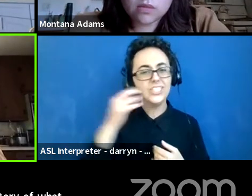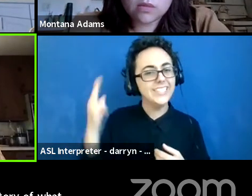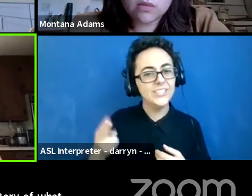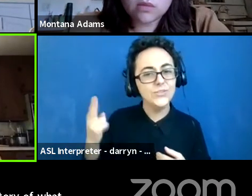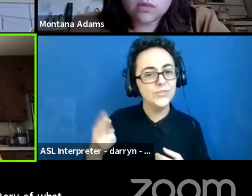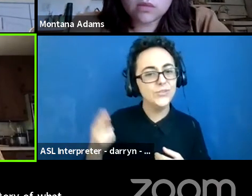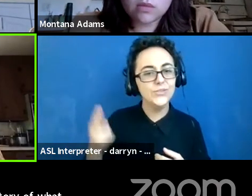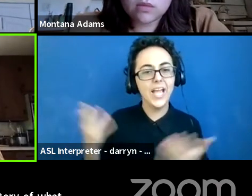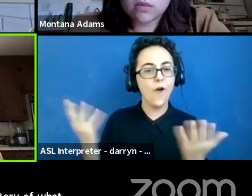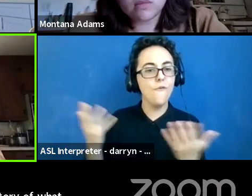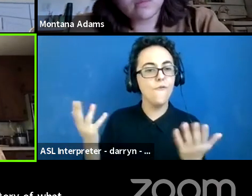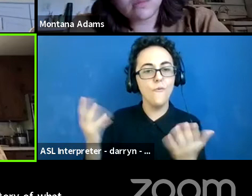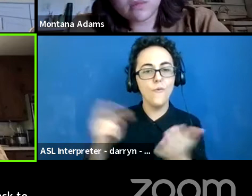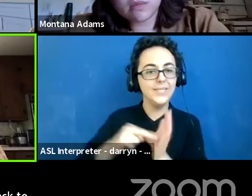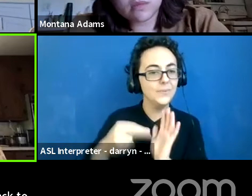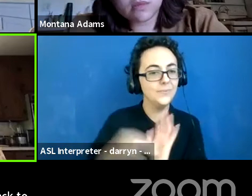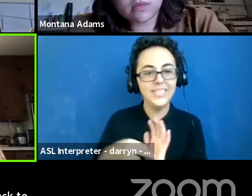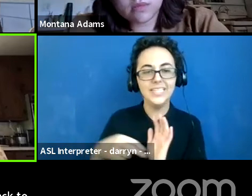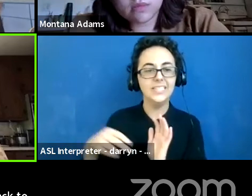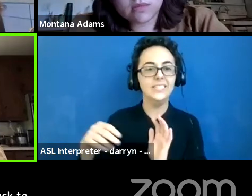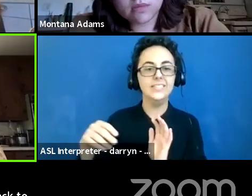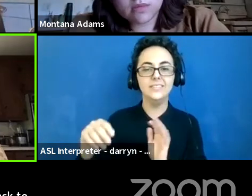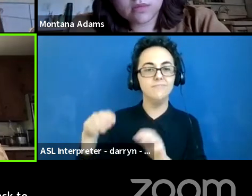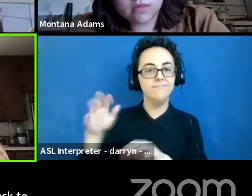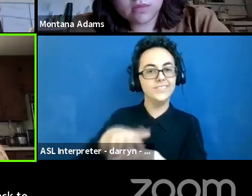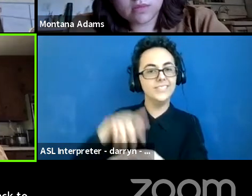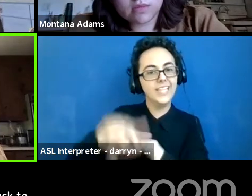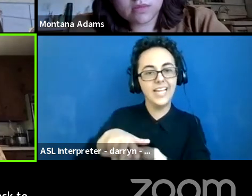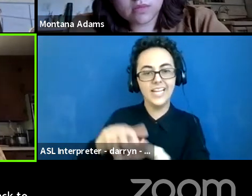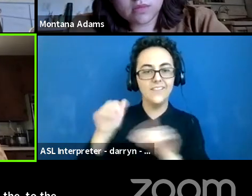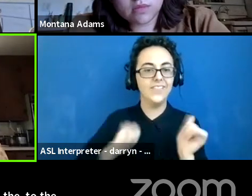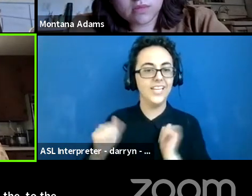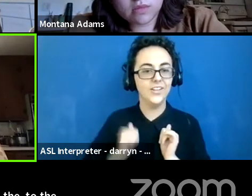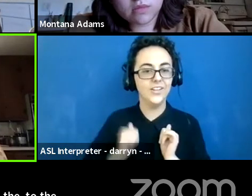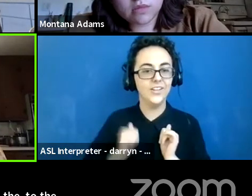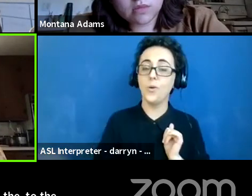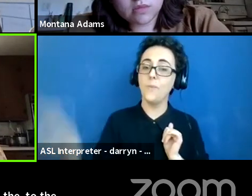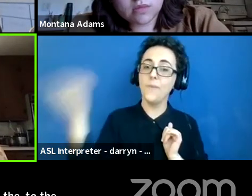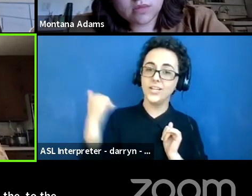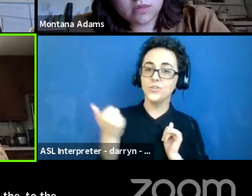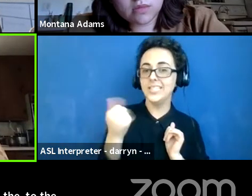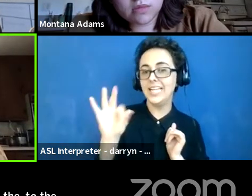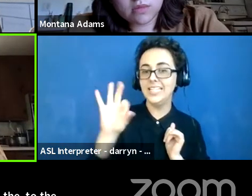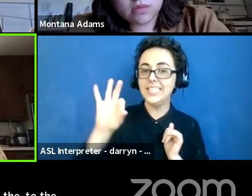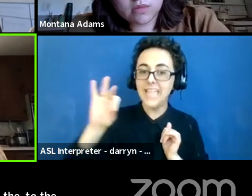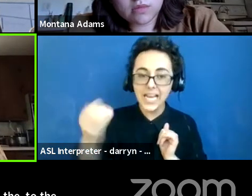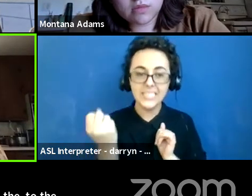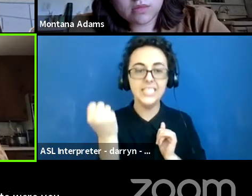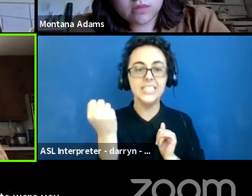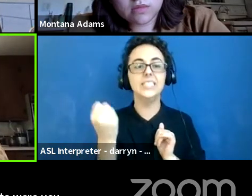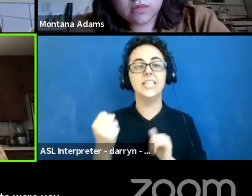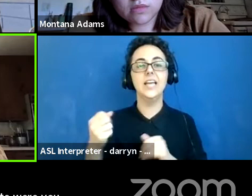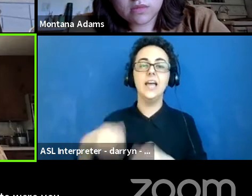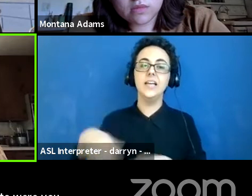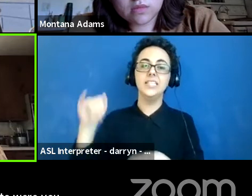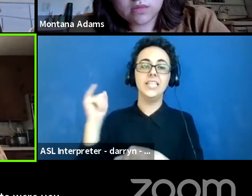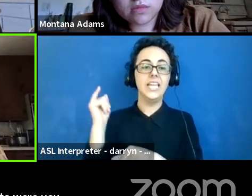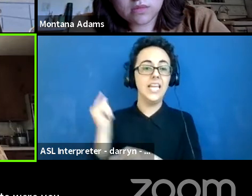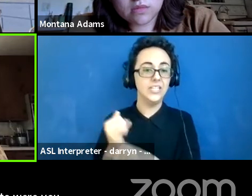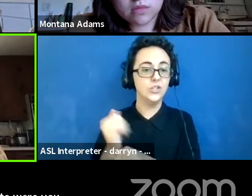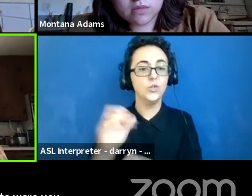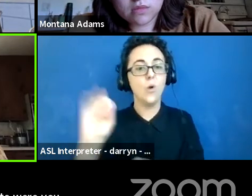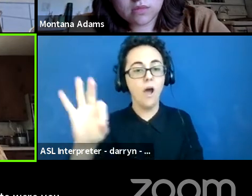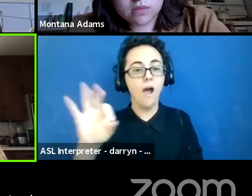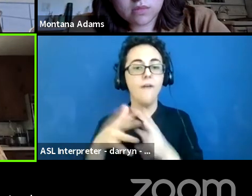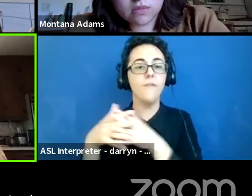know, going back to the 1990s at the Institute of American Indian Arts, where, you know, Native theater and